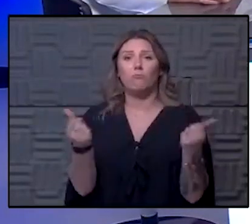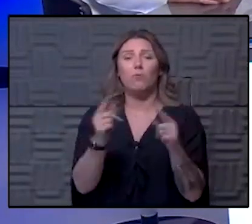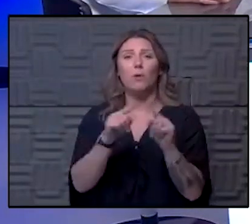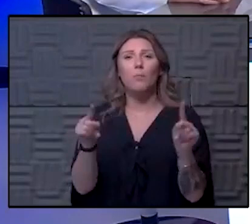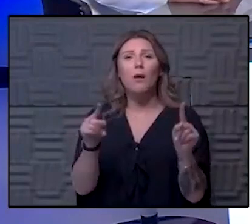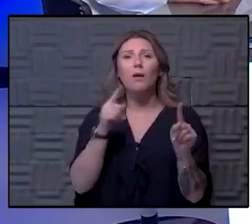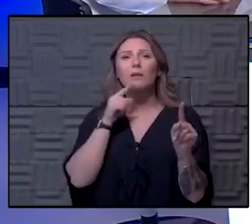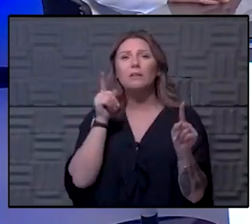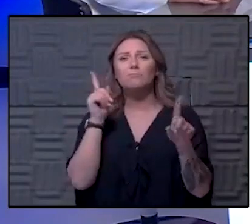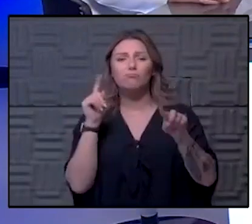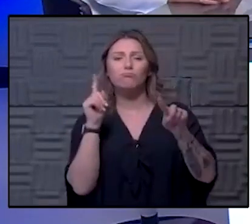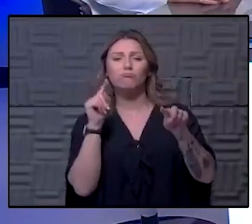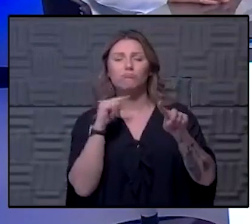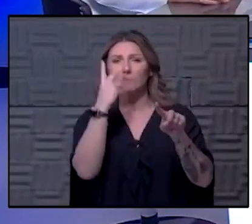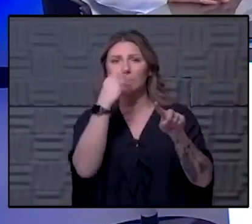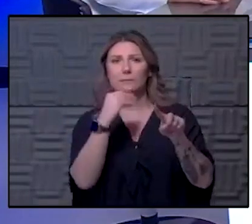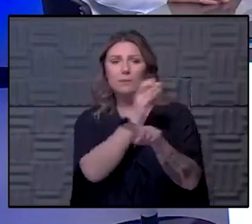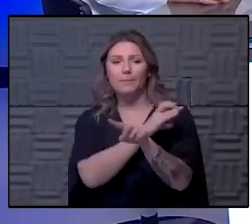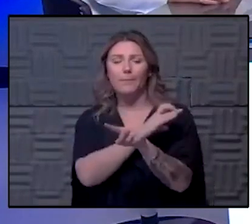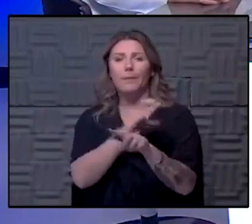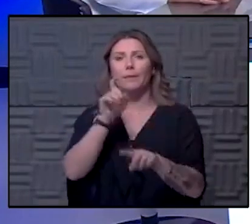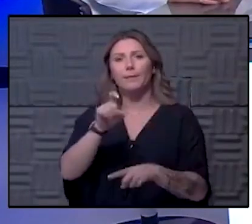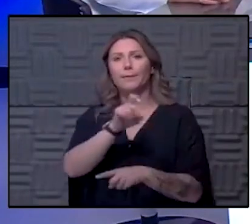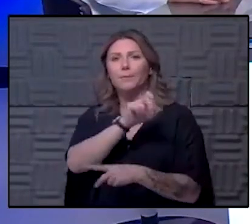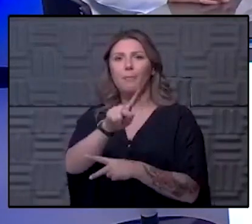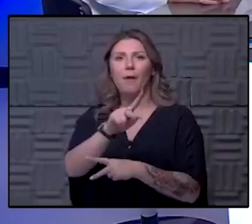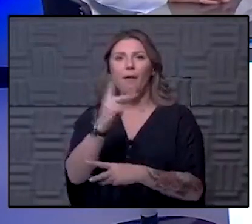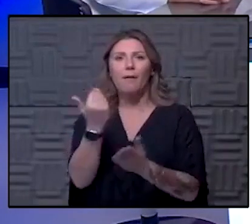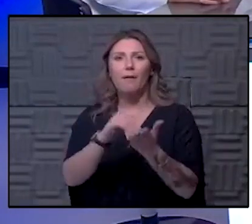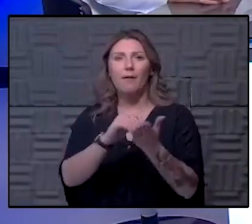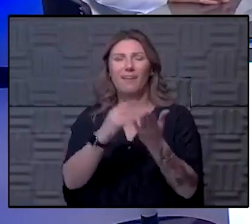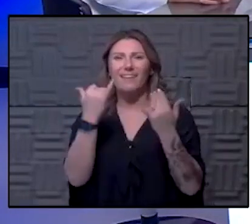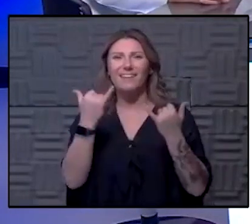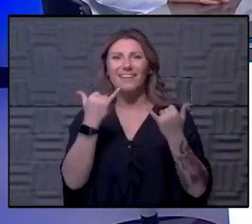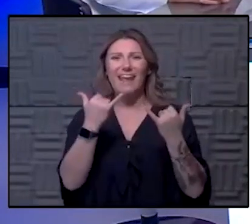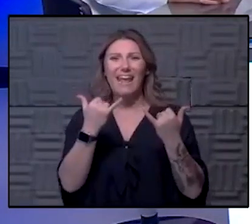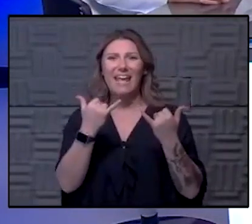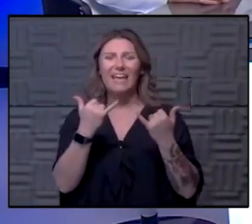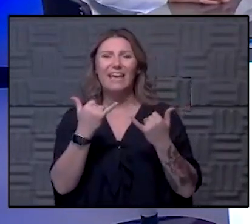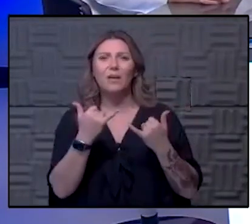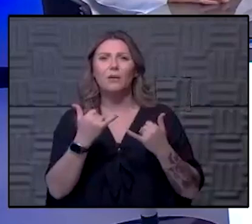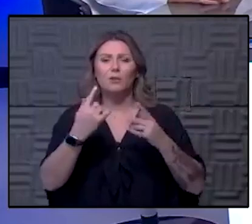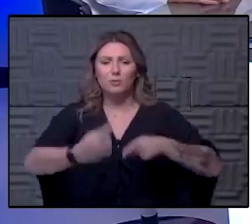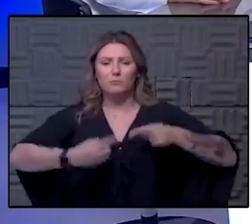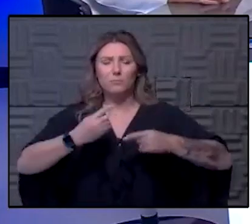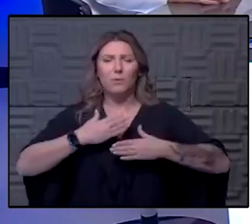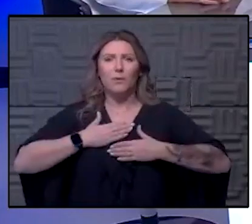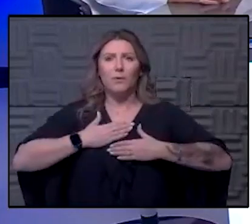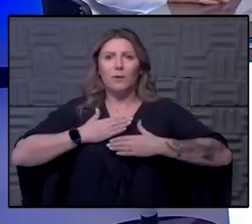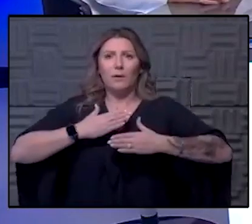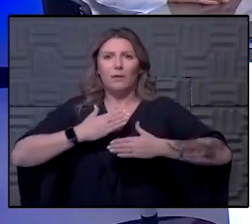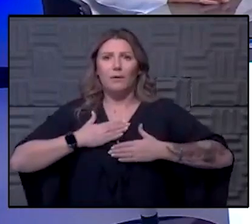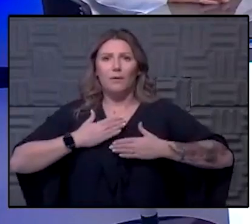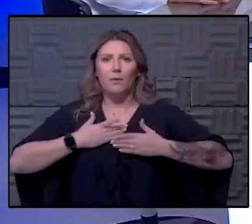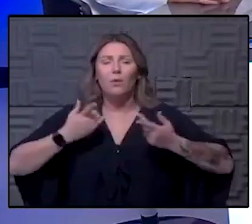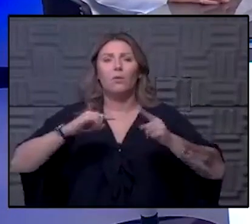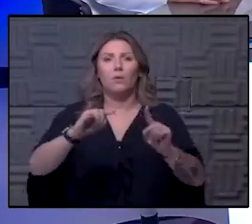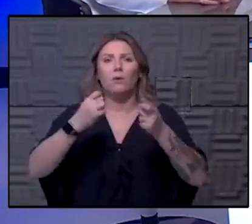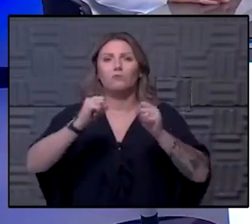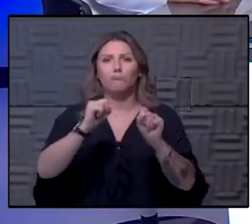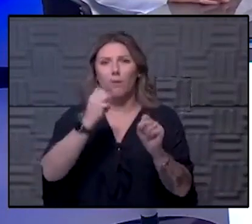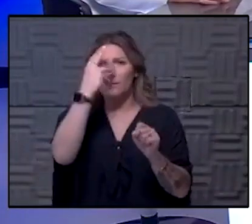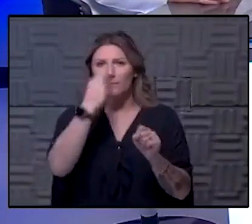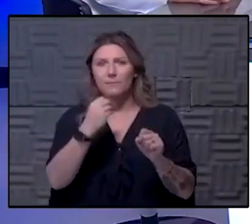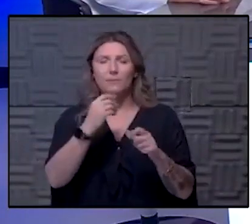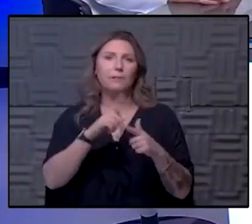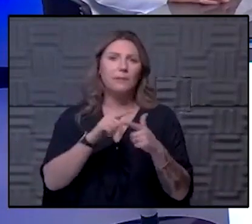has gone to the sleep clinic and he needs to go back again. Now he has loss of breath at night when he's trying to sleep. And